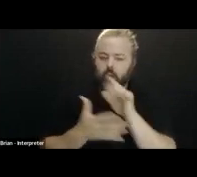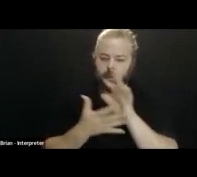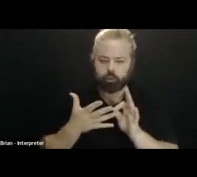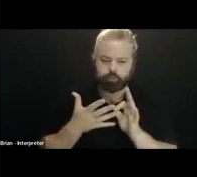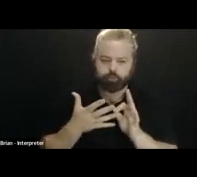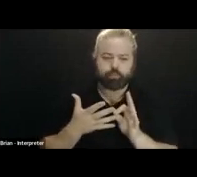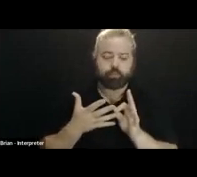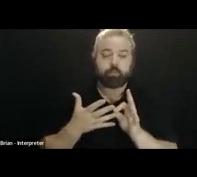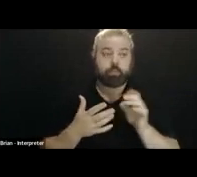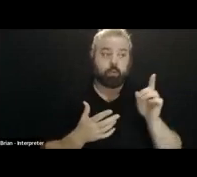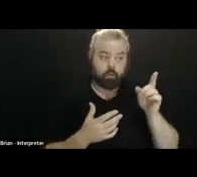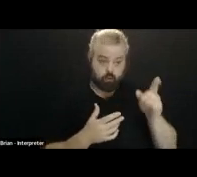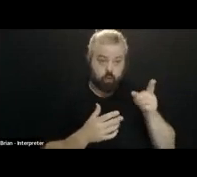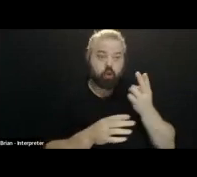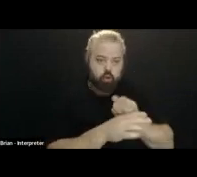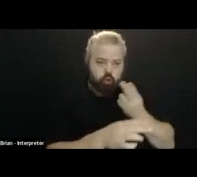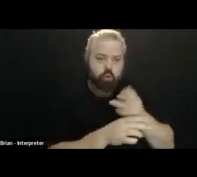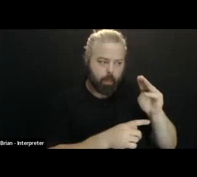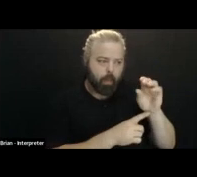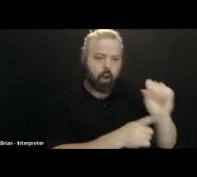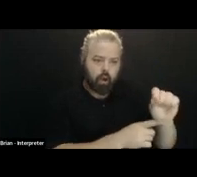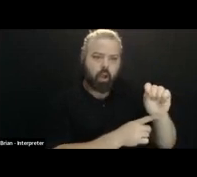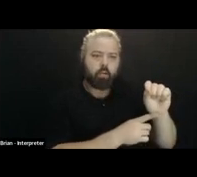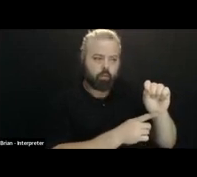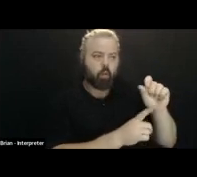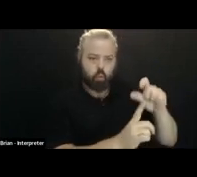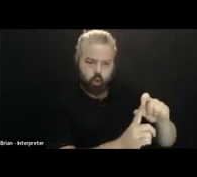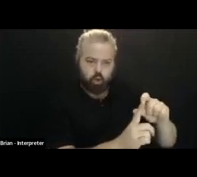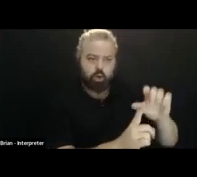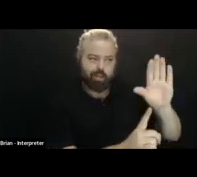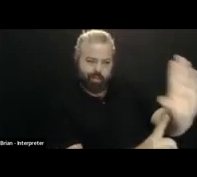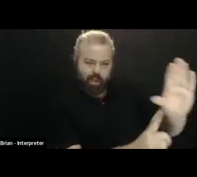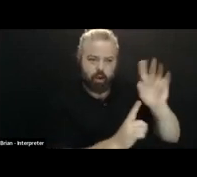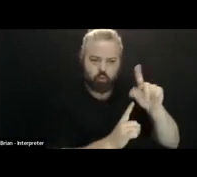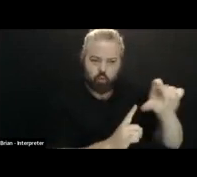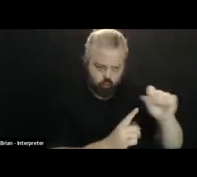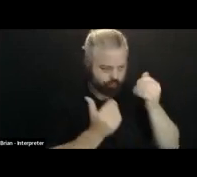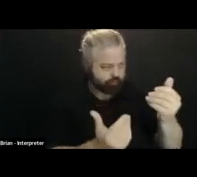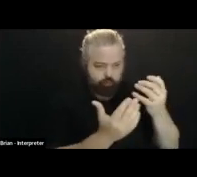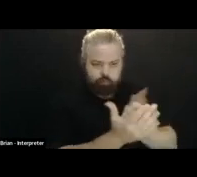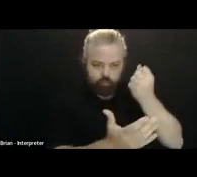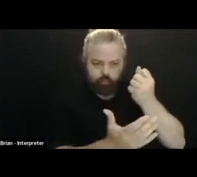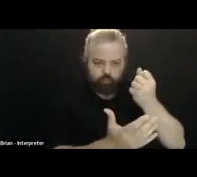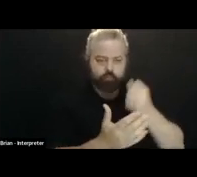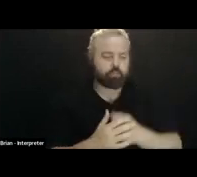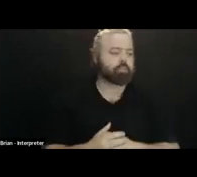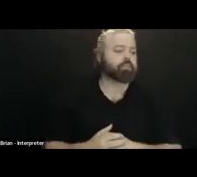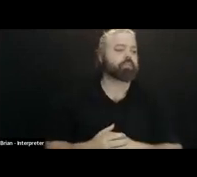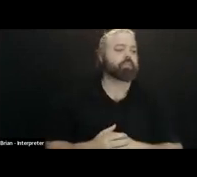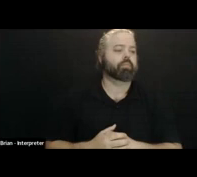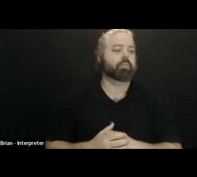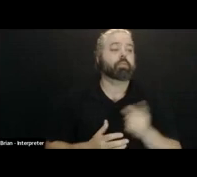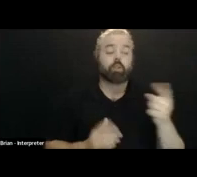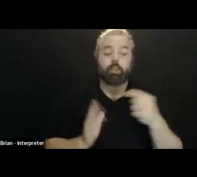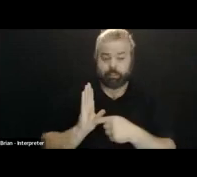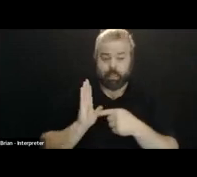Use what Microsoft Word is giving you is the big lesson. Here's an example of using a